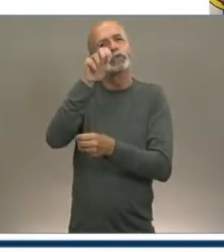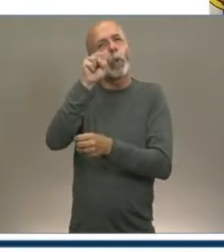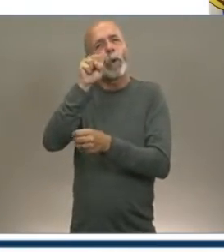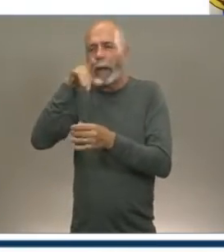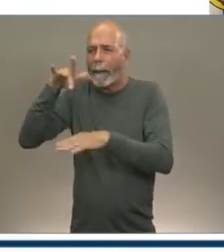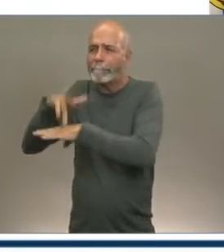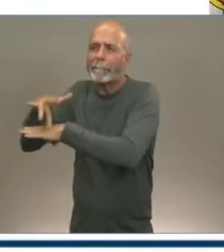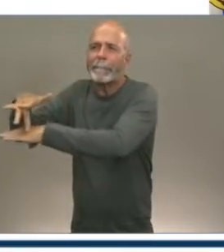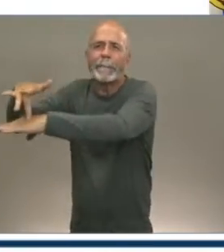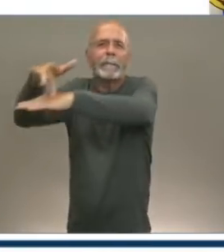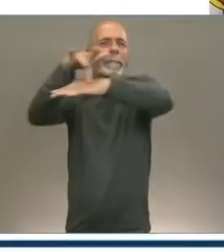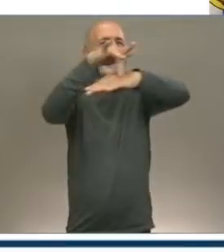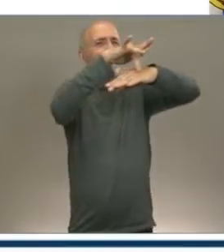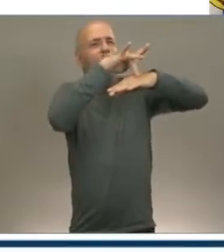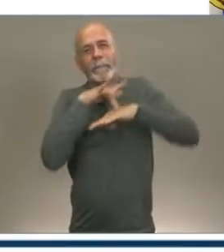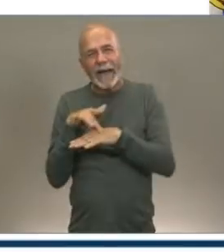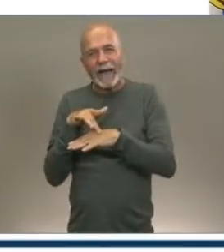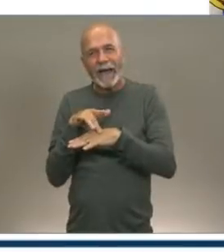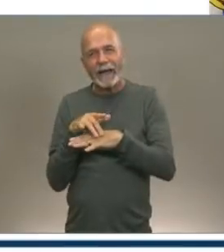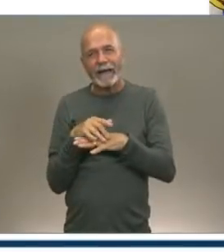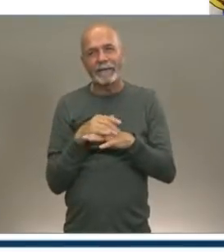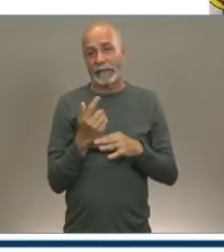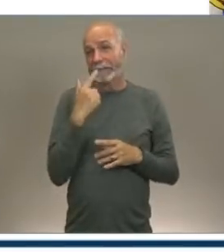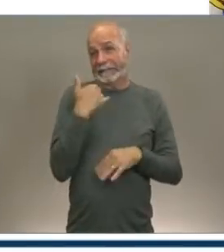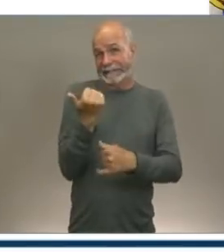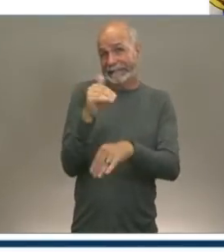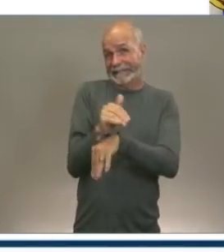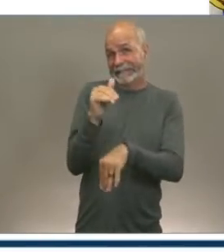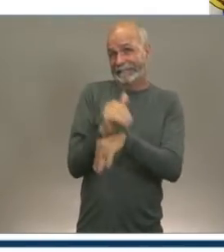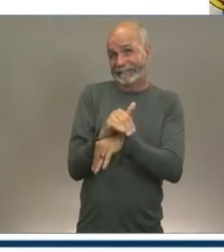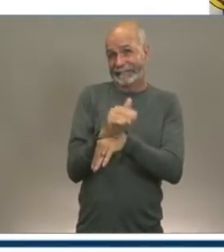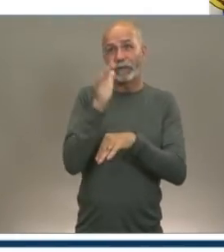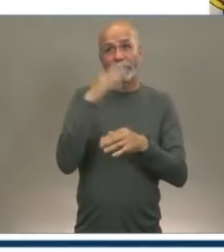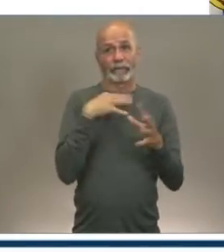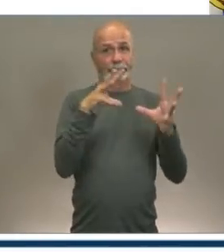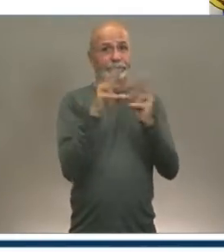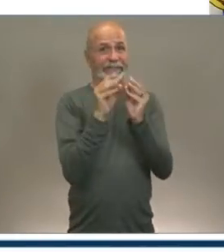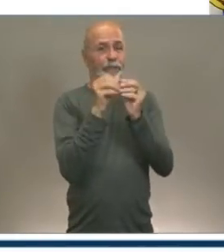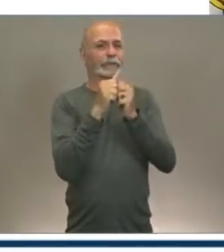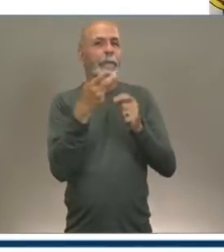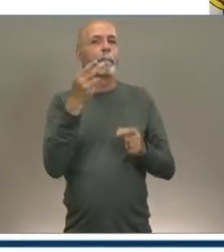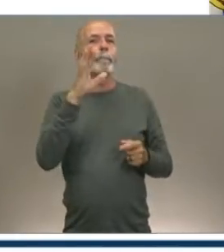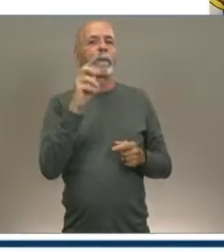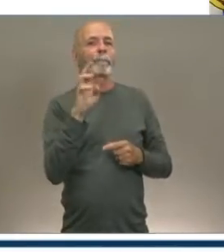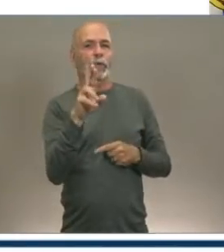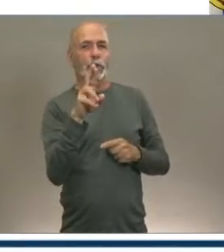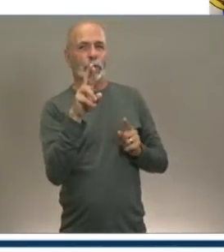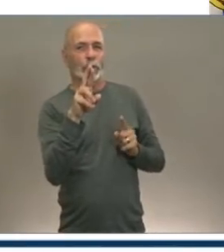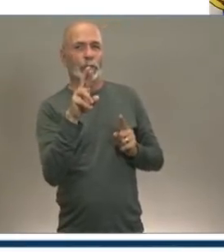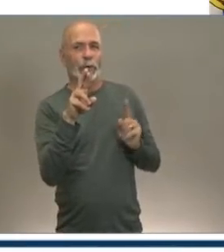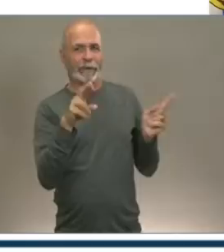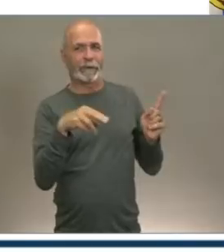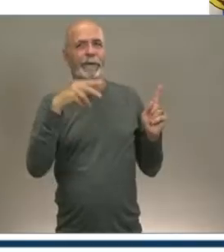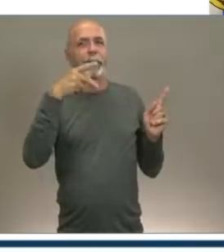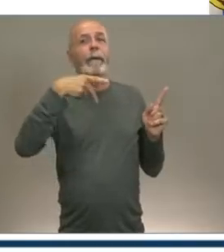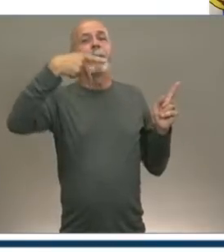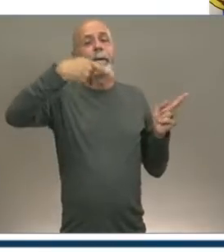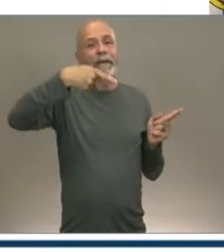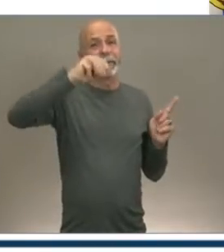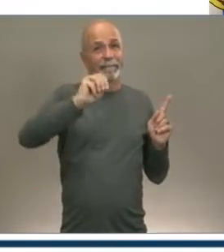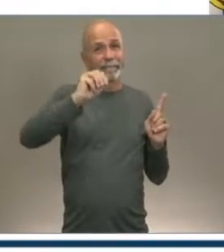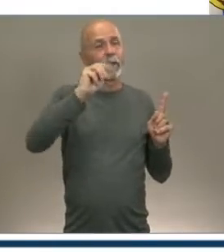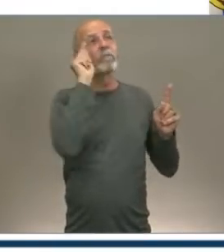have a meeting with my fellow premiers and the Prime Minister, and on the agenda is the issue of vaccinations